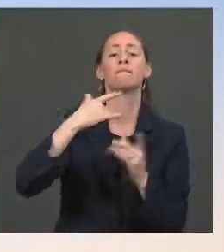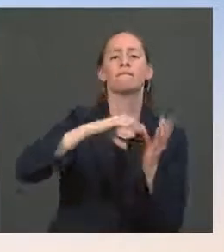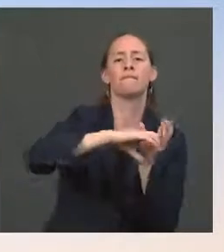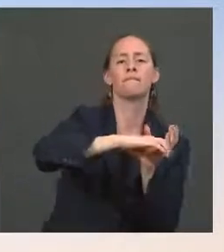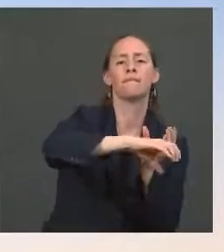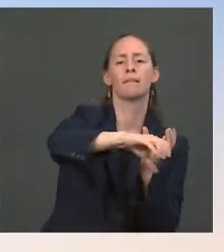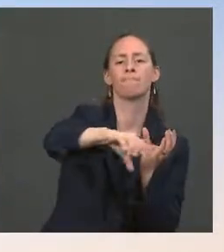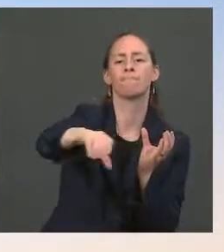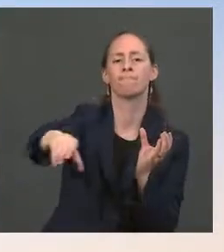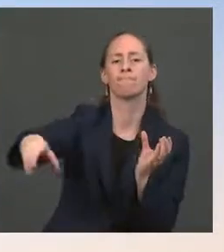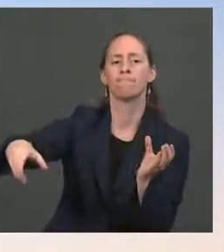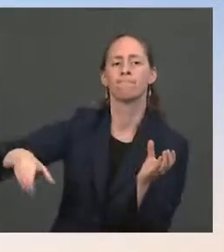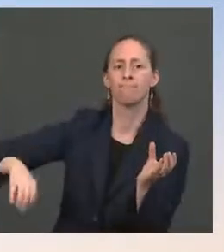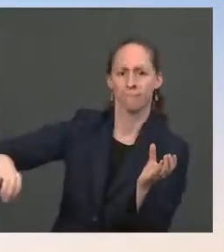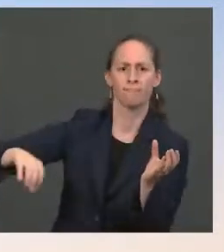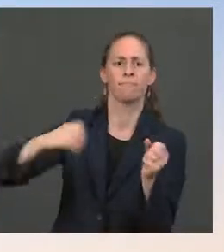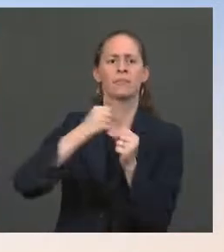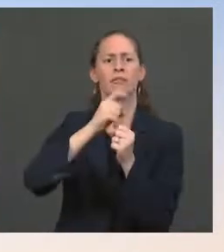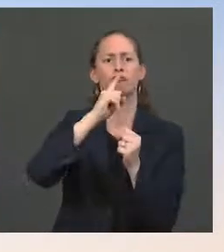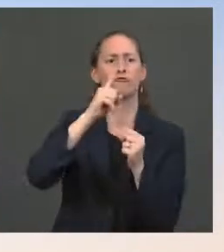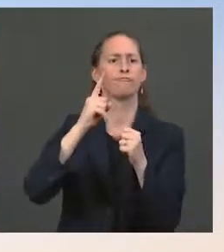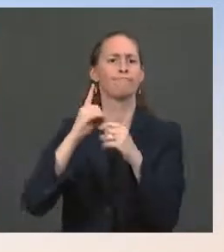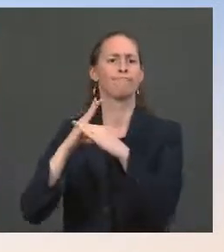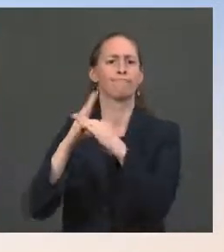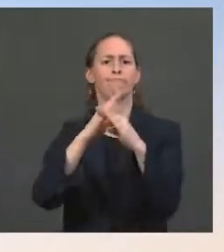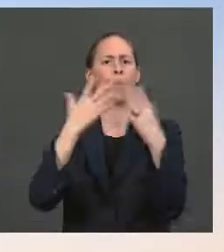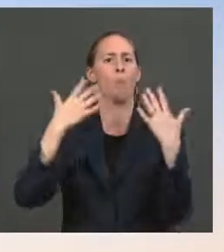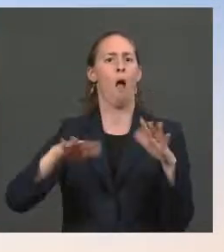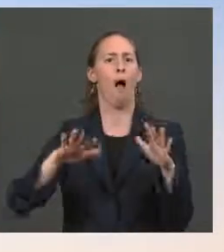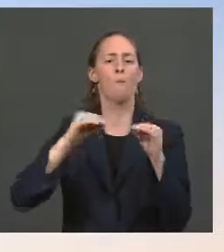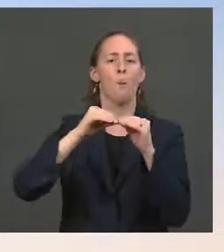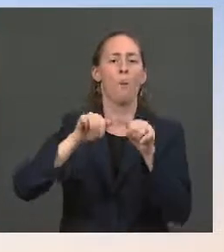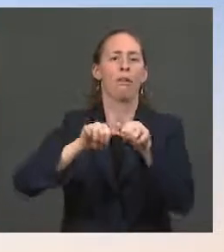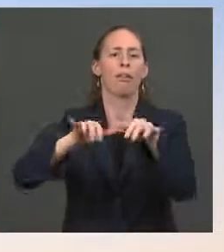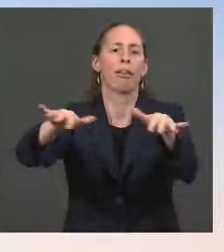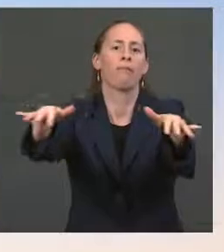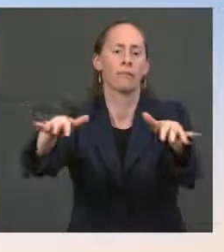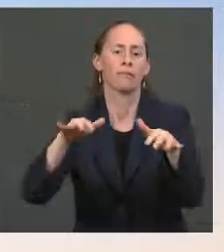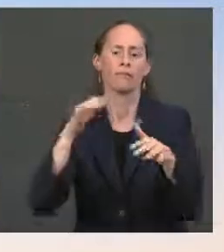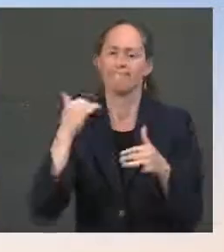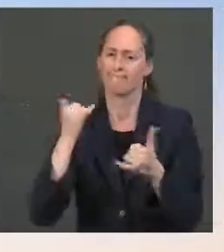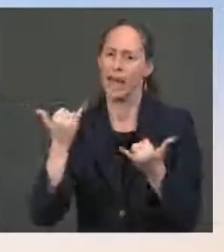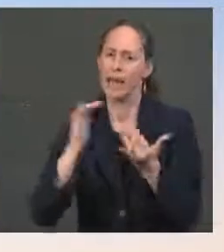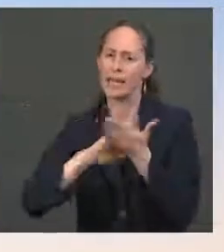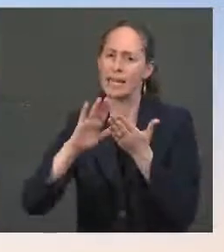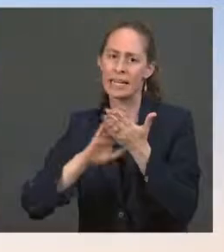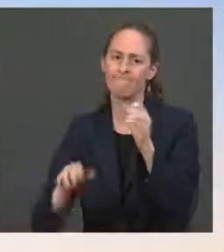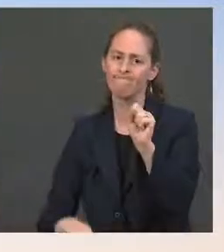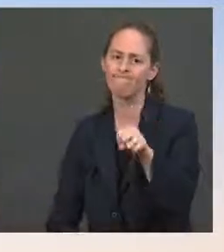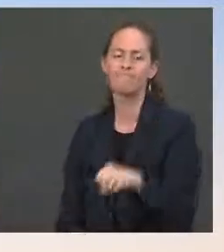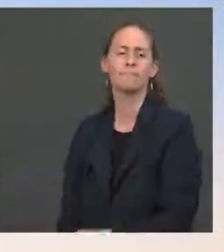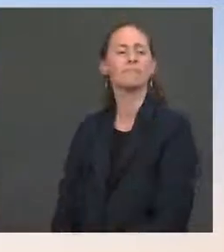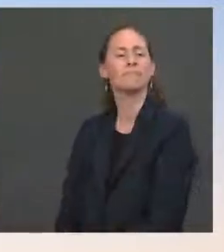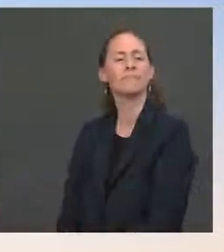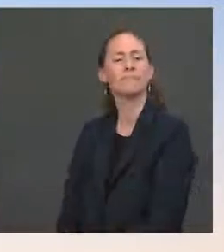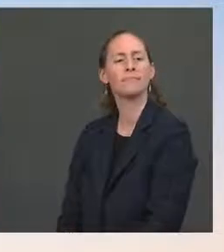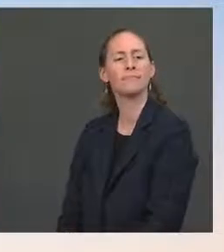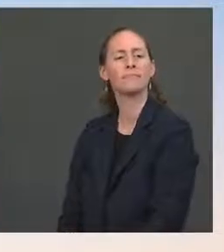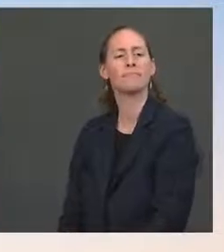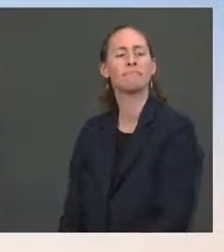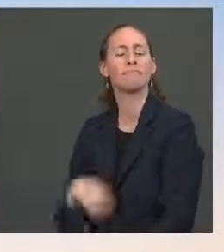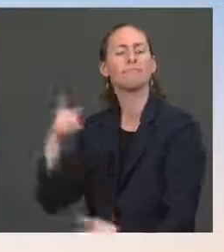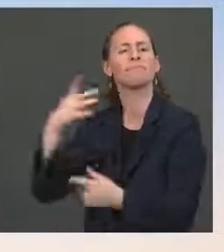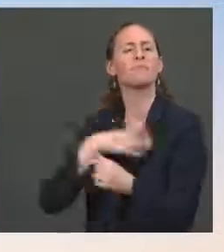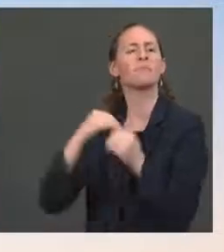the effort that is 24/7 at this point in time. Next question. Now, White House economic advisors predicted there would be short-term